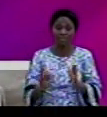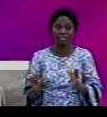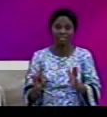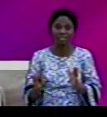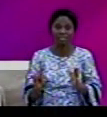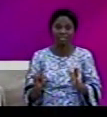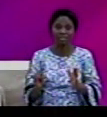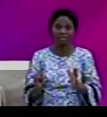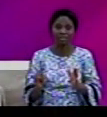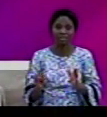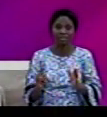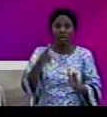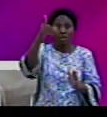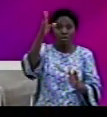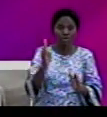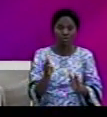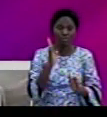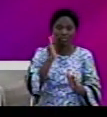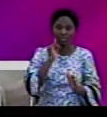God is ready.